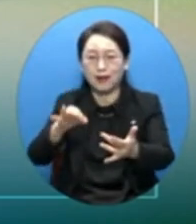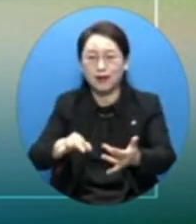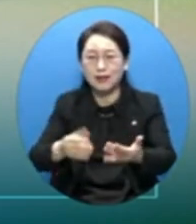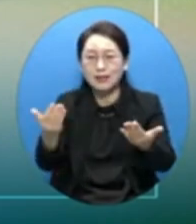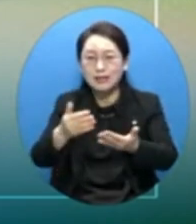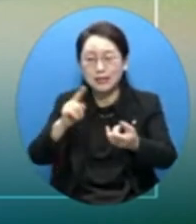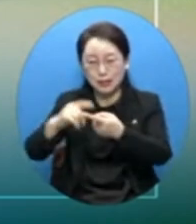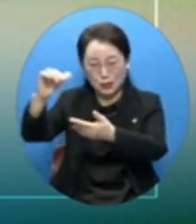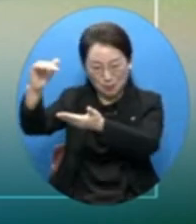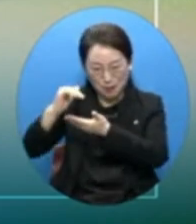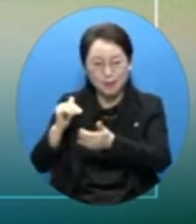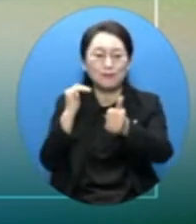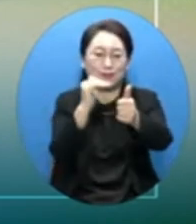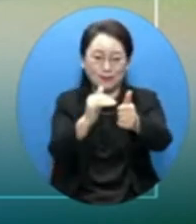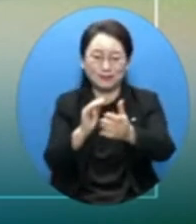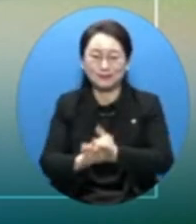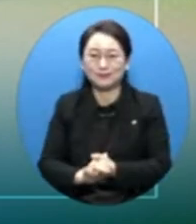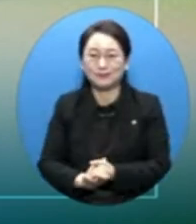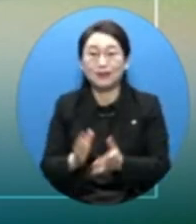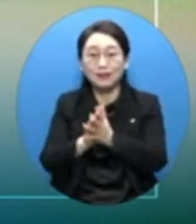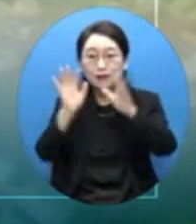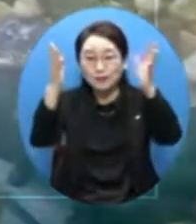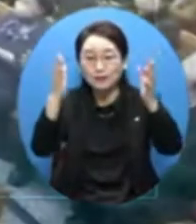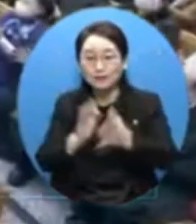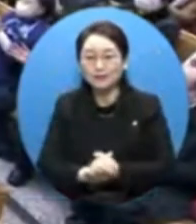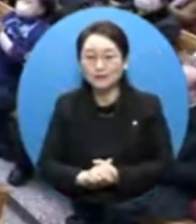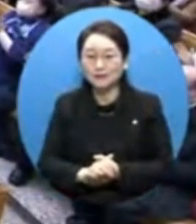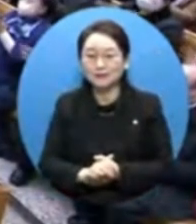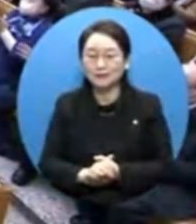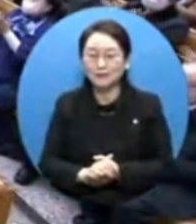that's the word. Hallelujah.